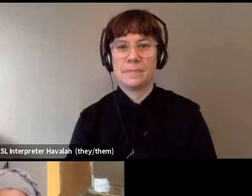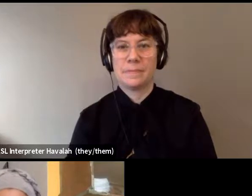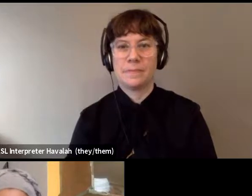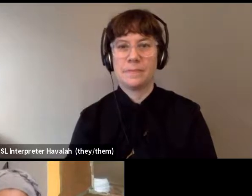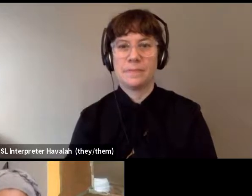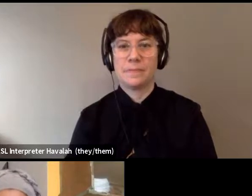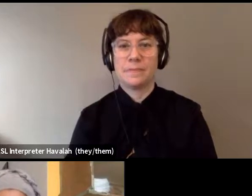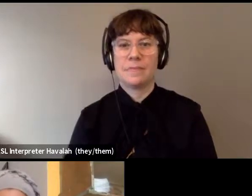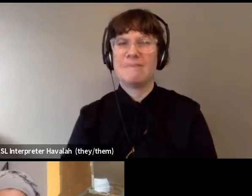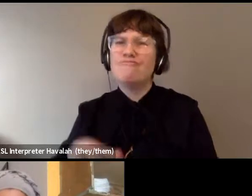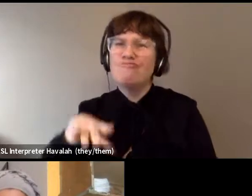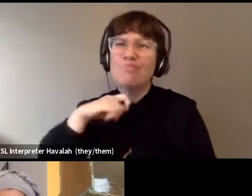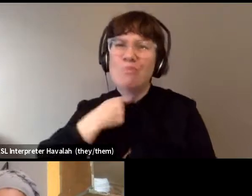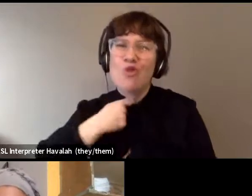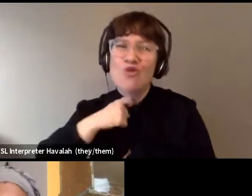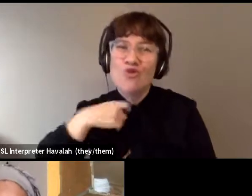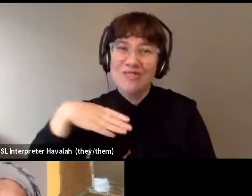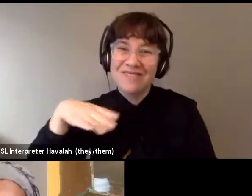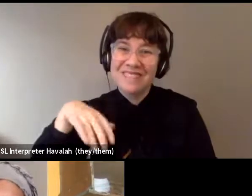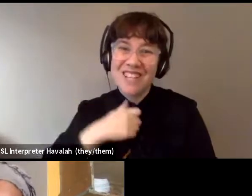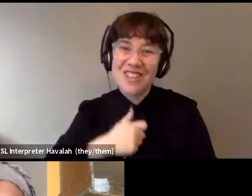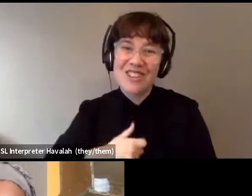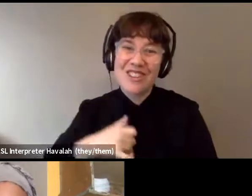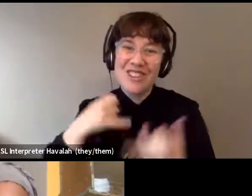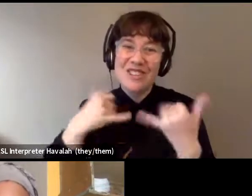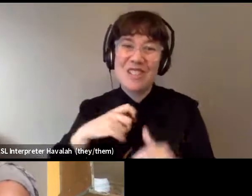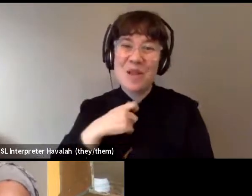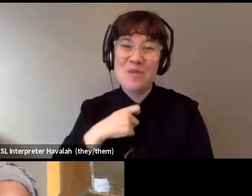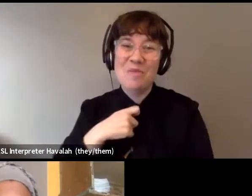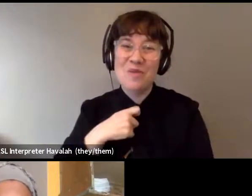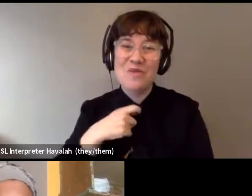I think you may be muted still, Liz.